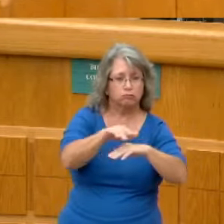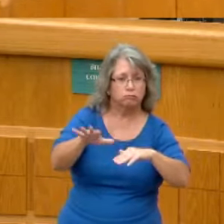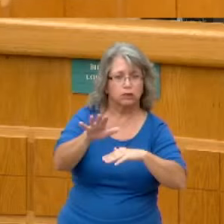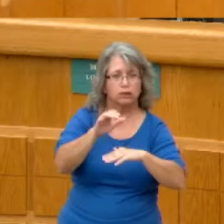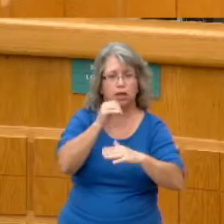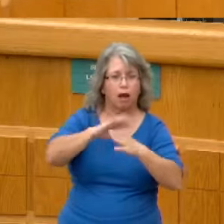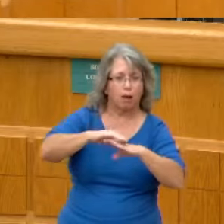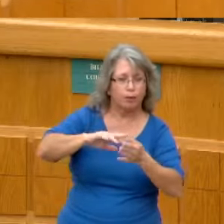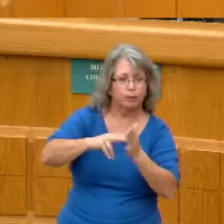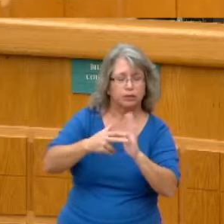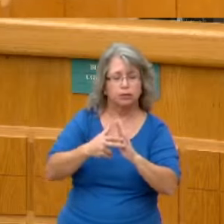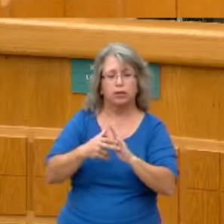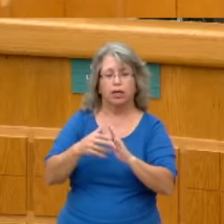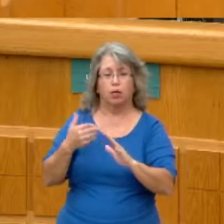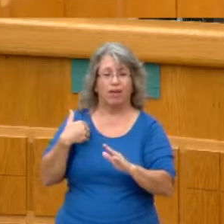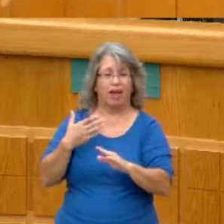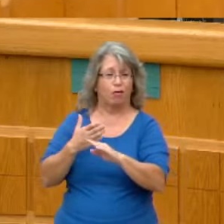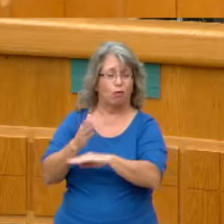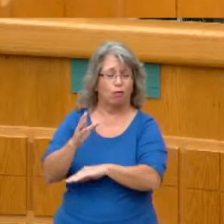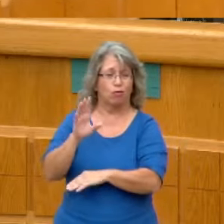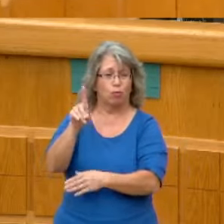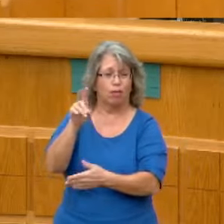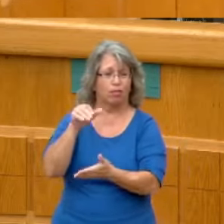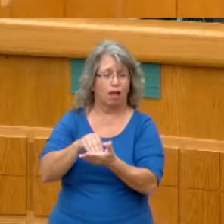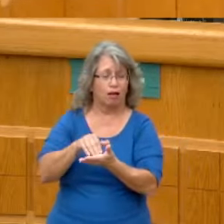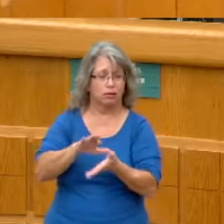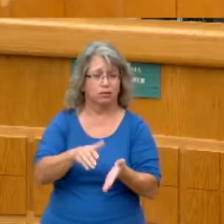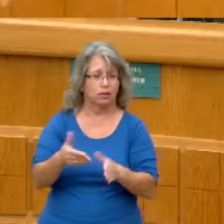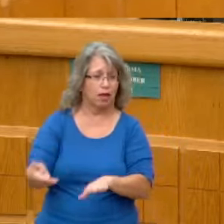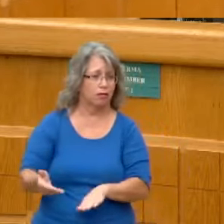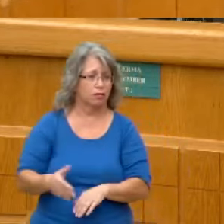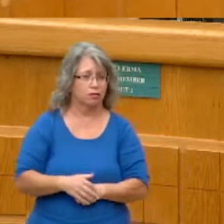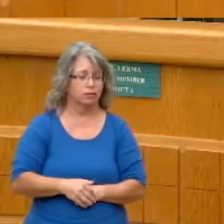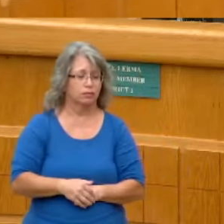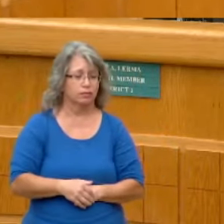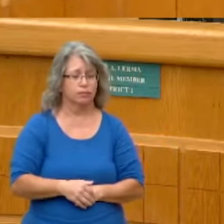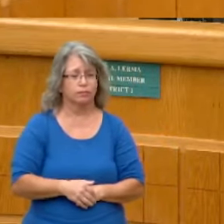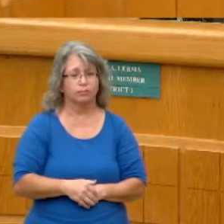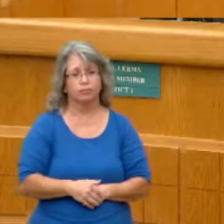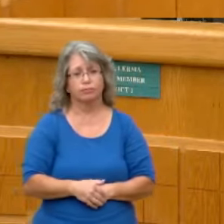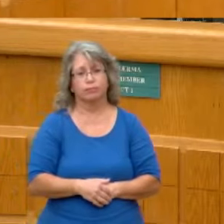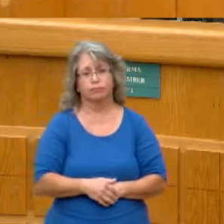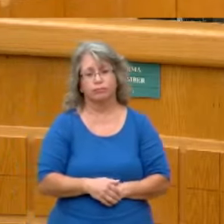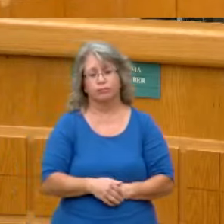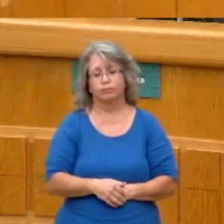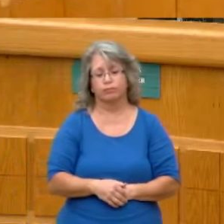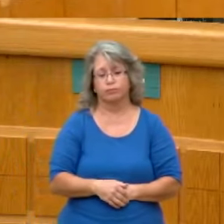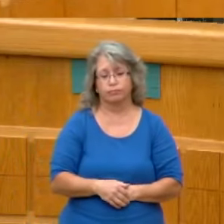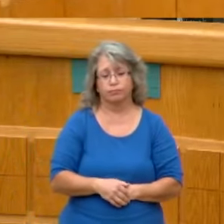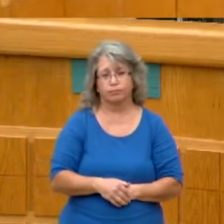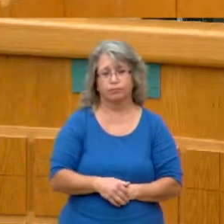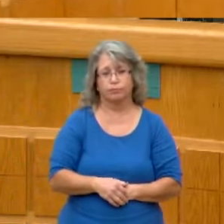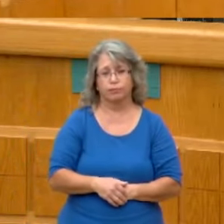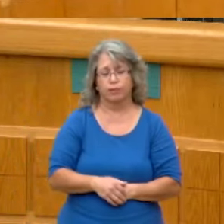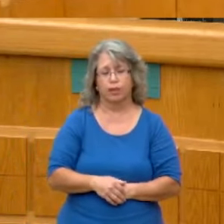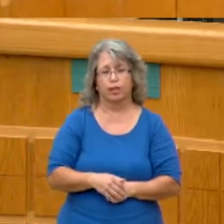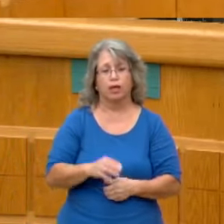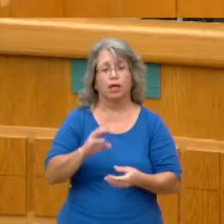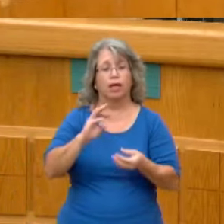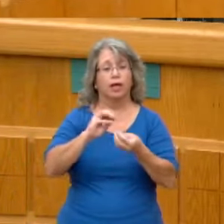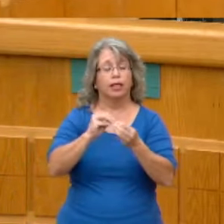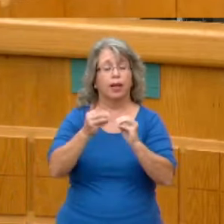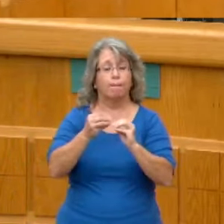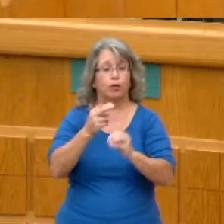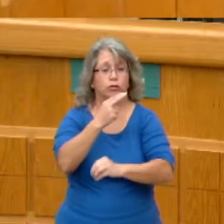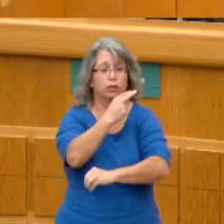of over 1,000 deaths. So here's our hospitalization, the way